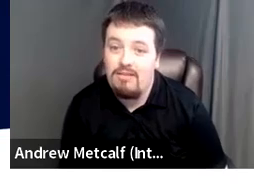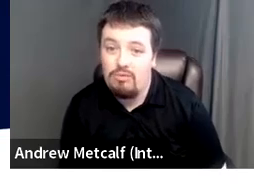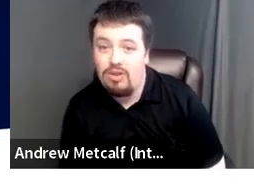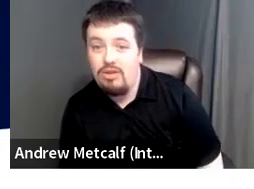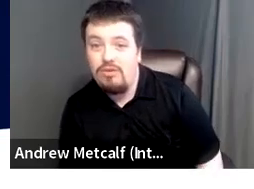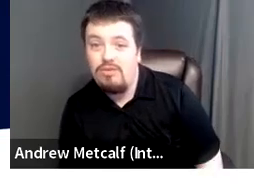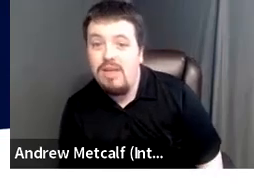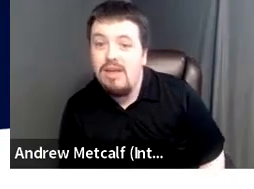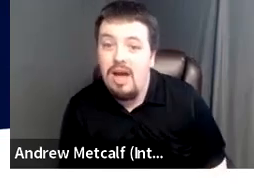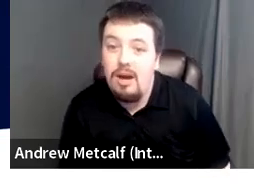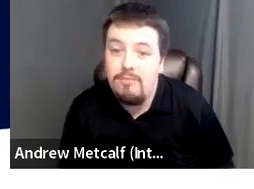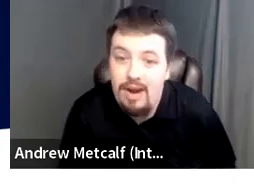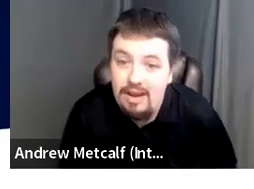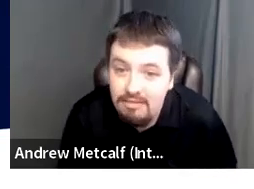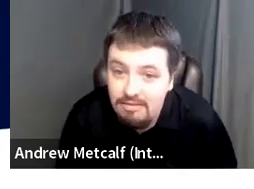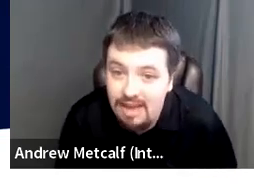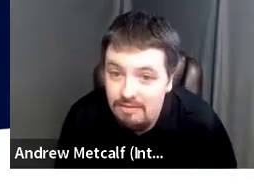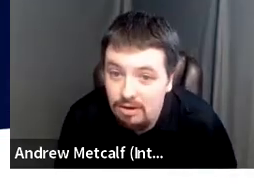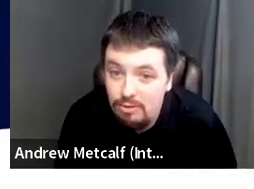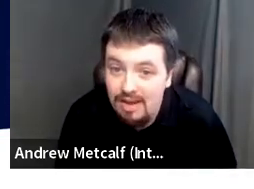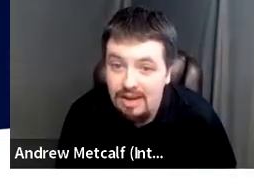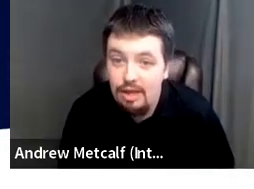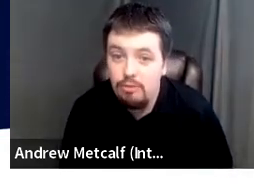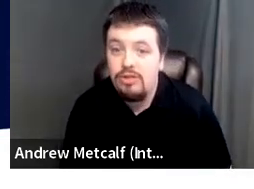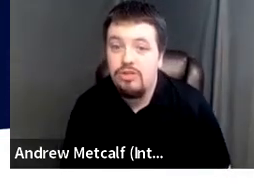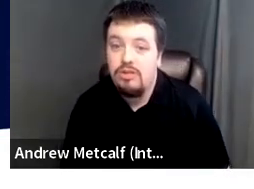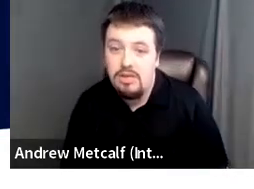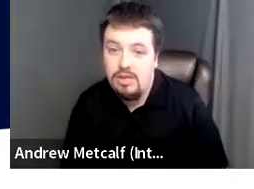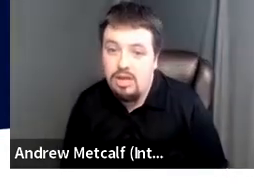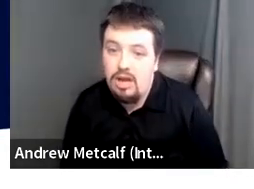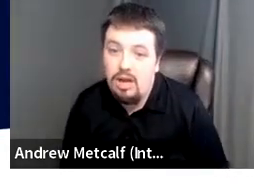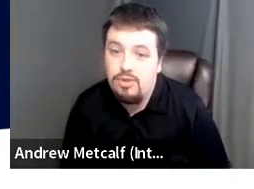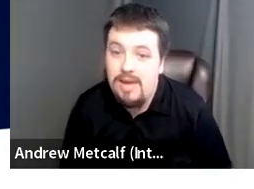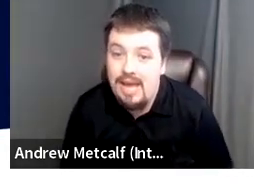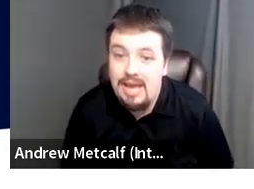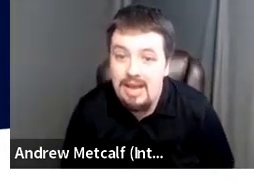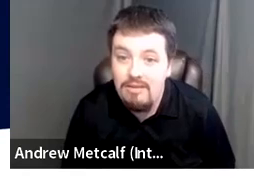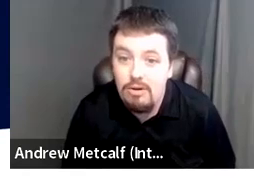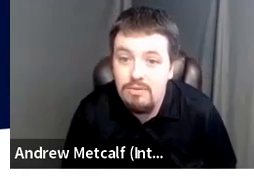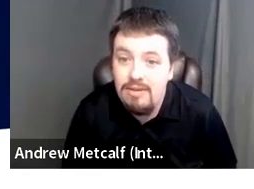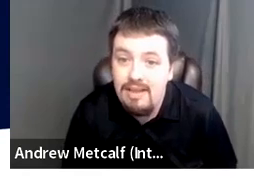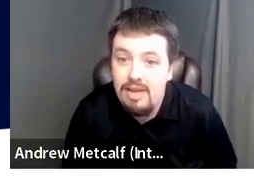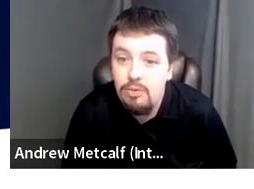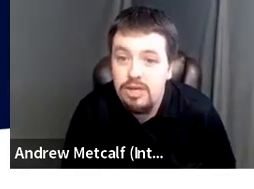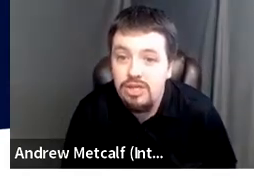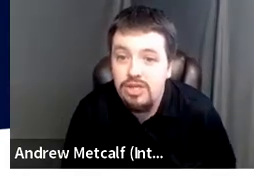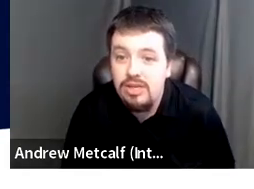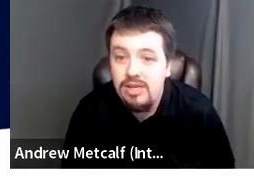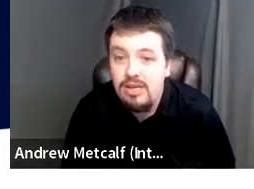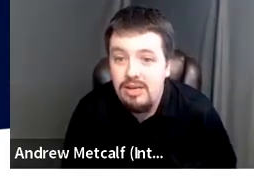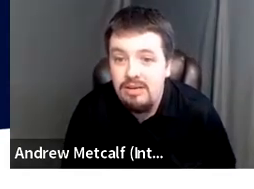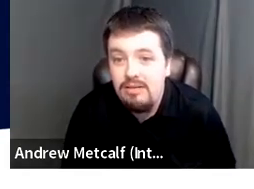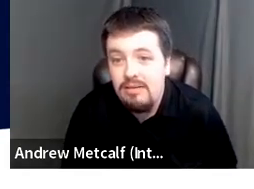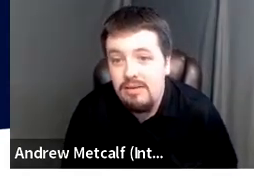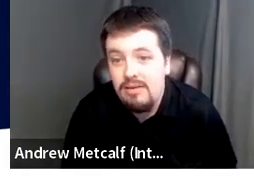two places it's really used. France, they have their own sign language. Japan has their own sign language.